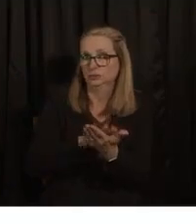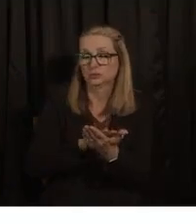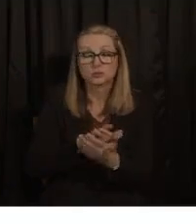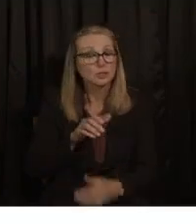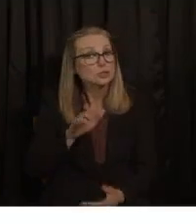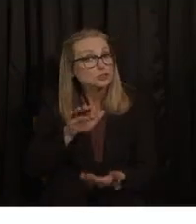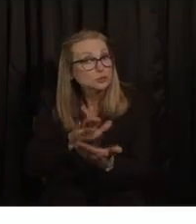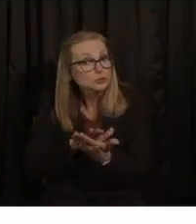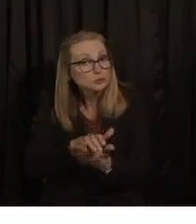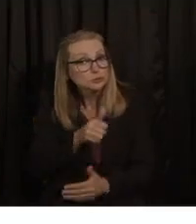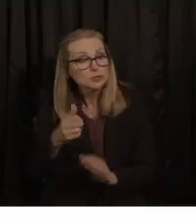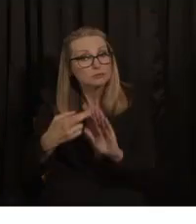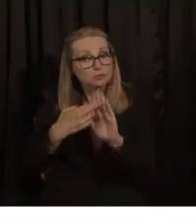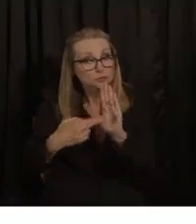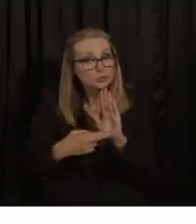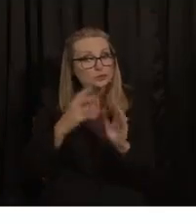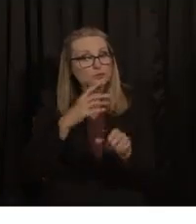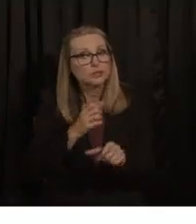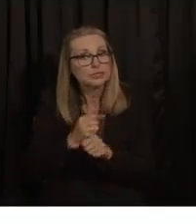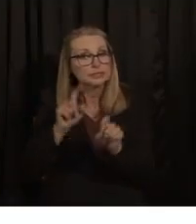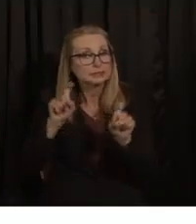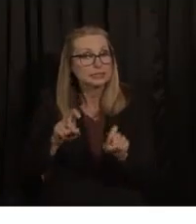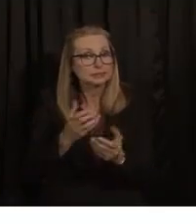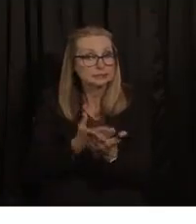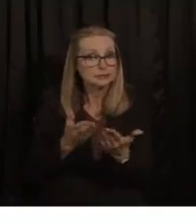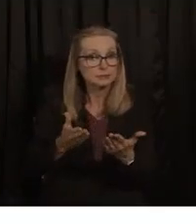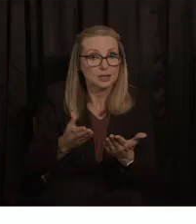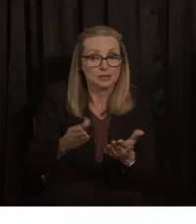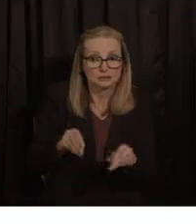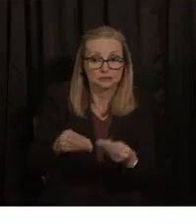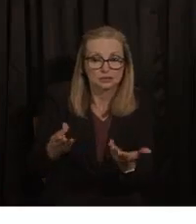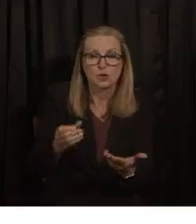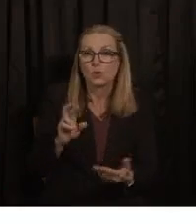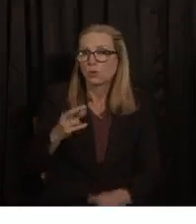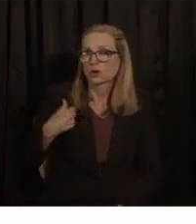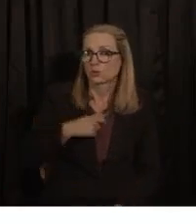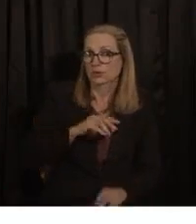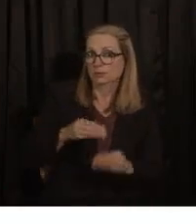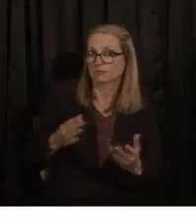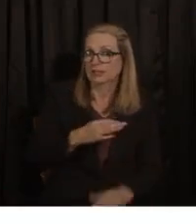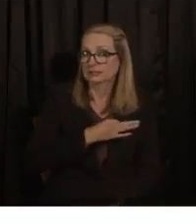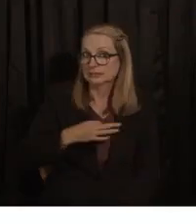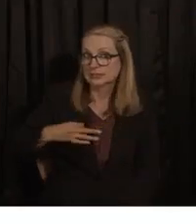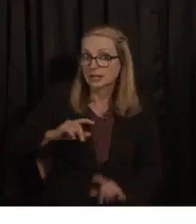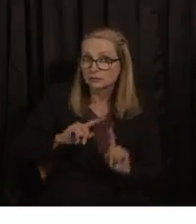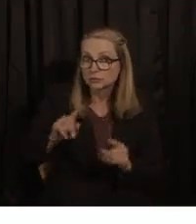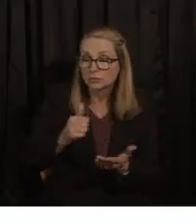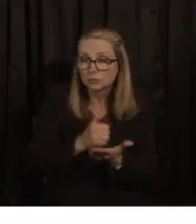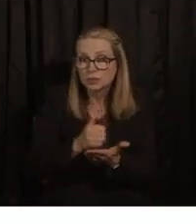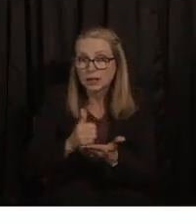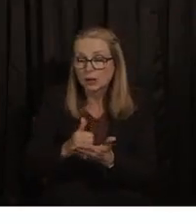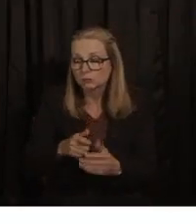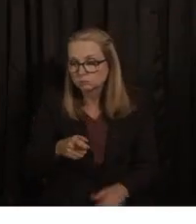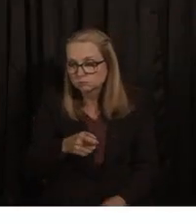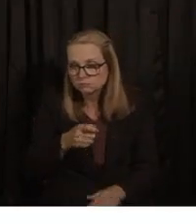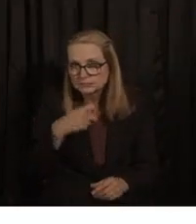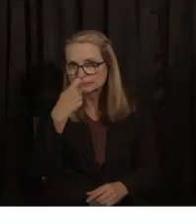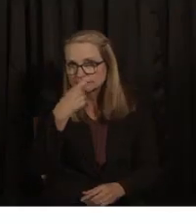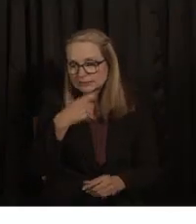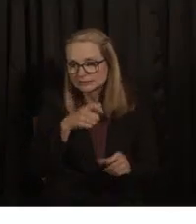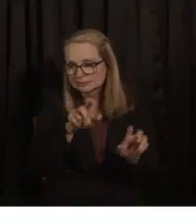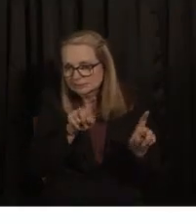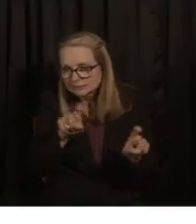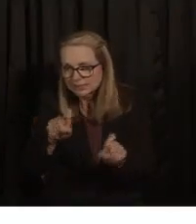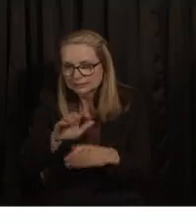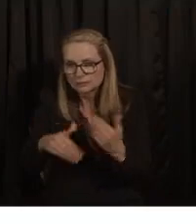in which they receive testing supplies, or if they choose, we can supply the staffing as well to go directly to the schools and perform testing on the students.